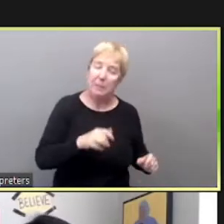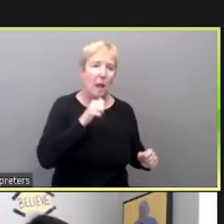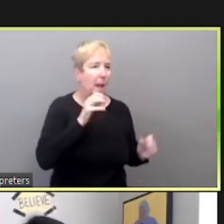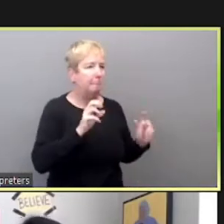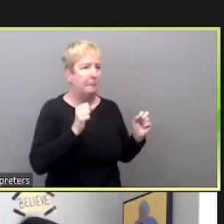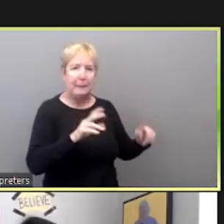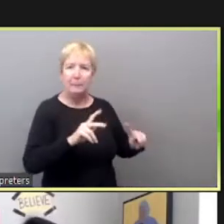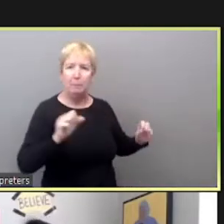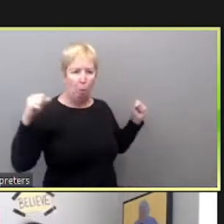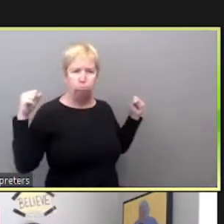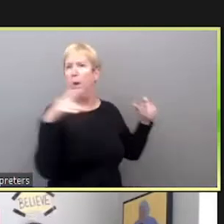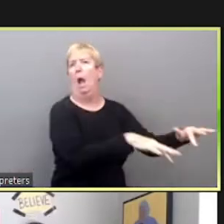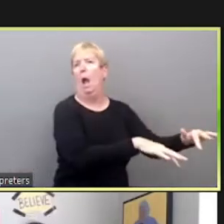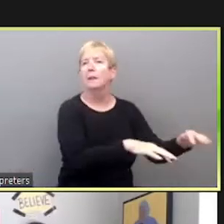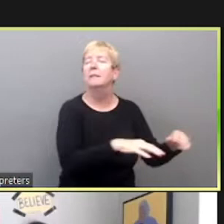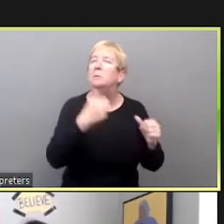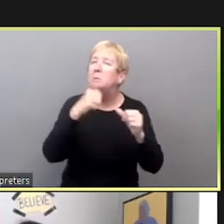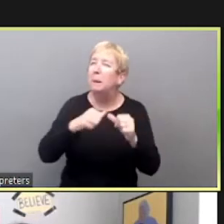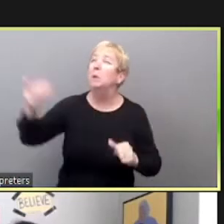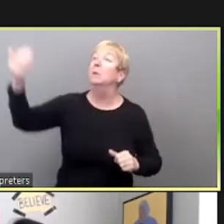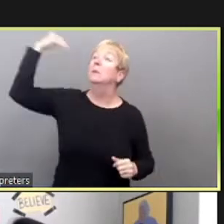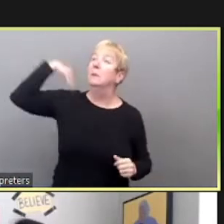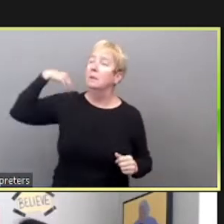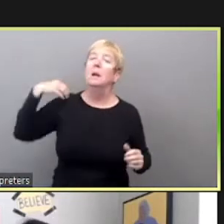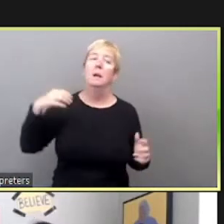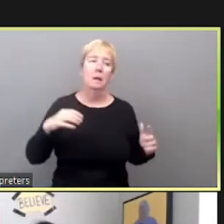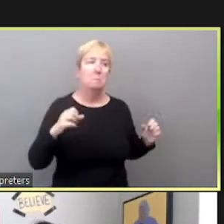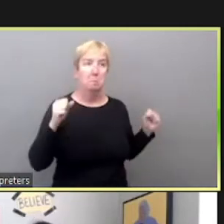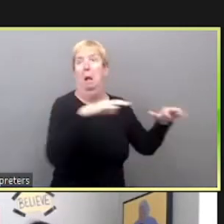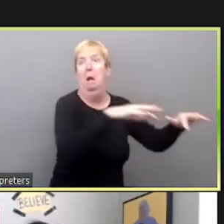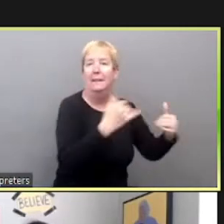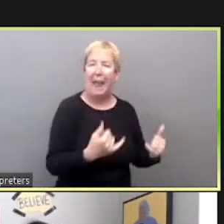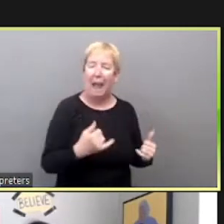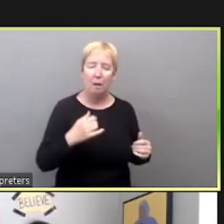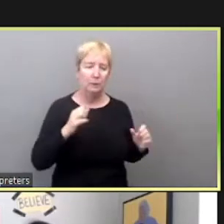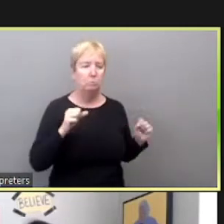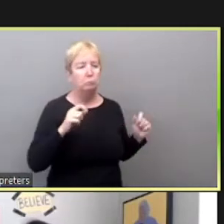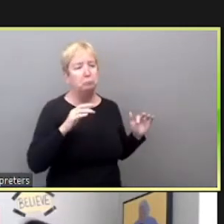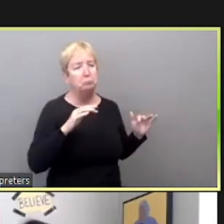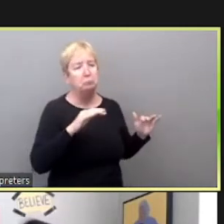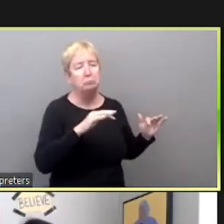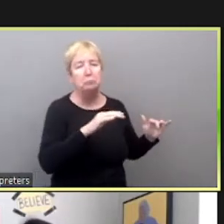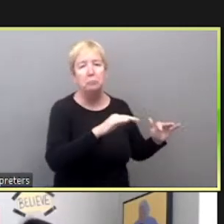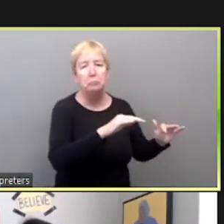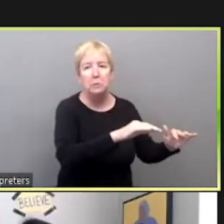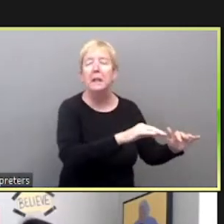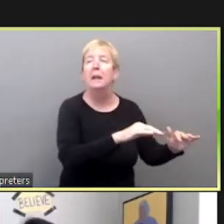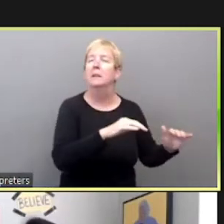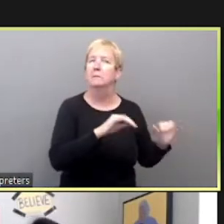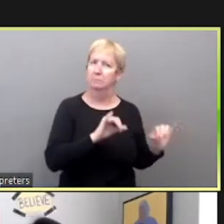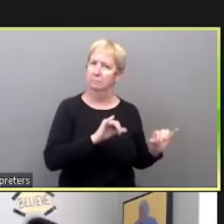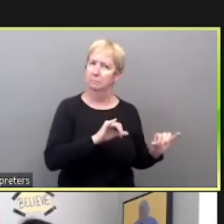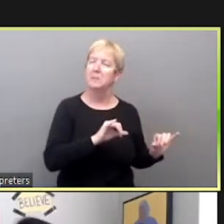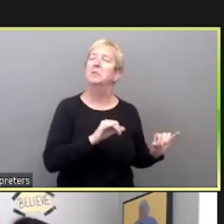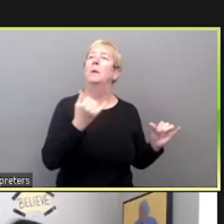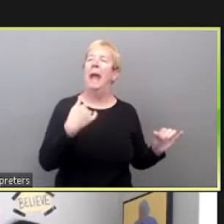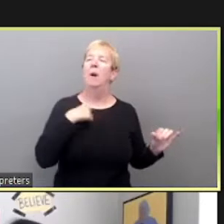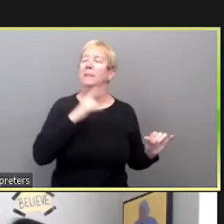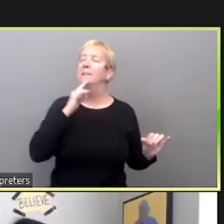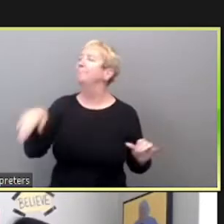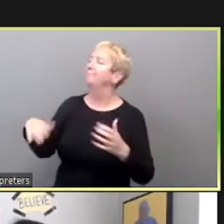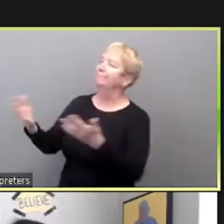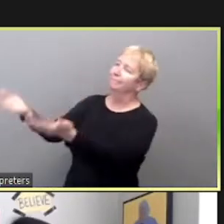new vaccines. We actually saw a slower uptake. So we are opening it up to all the